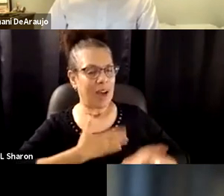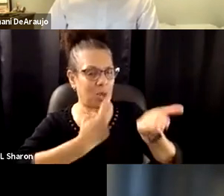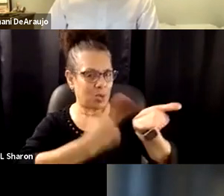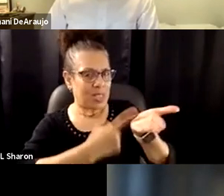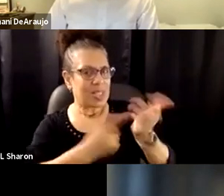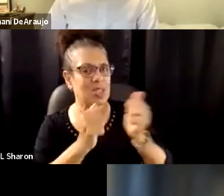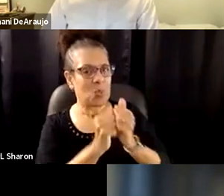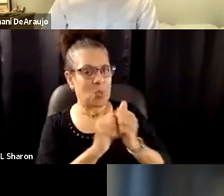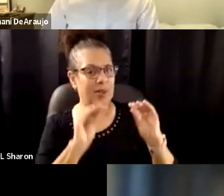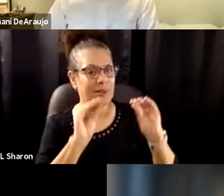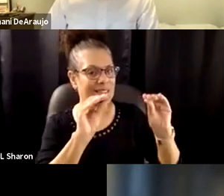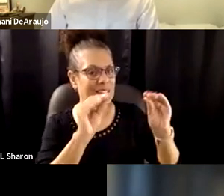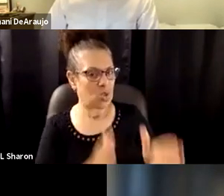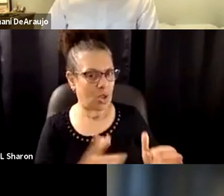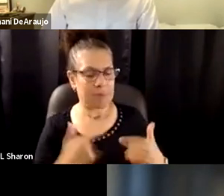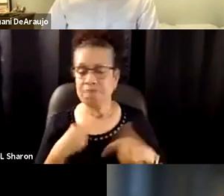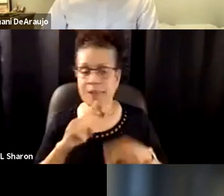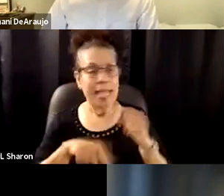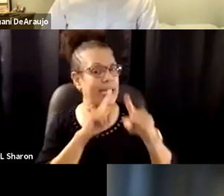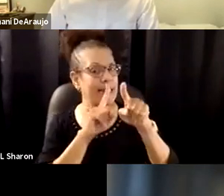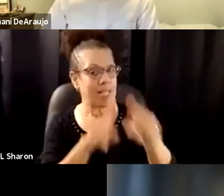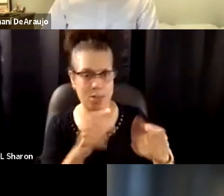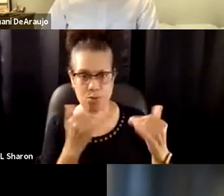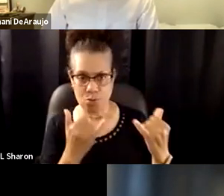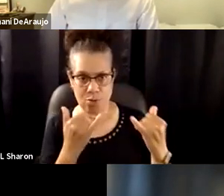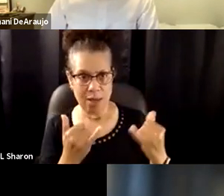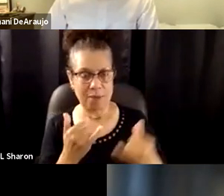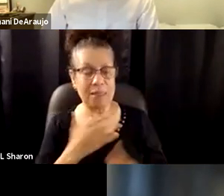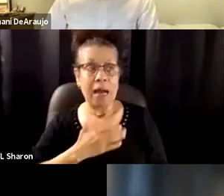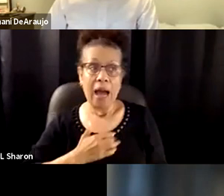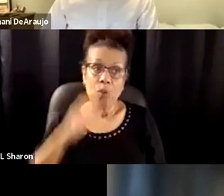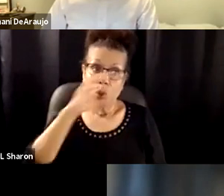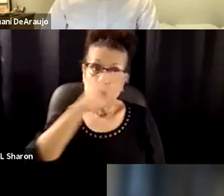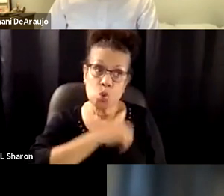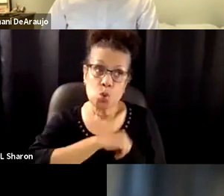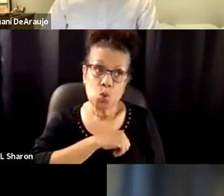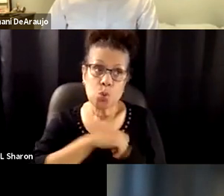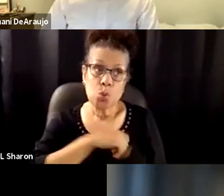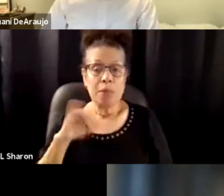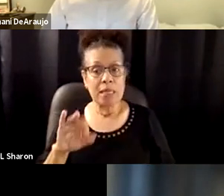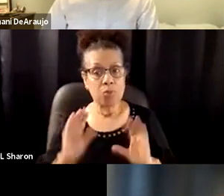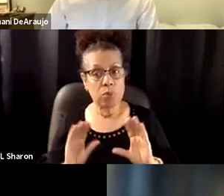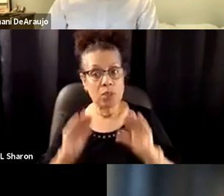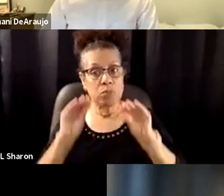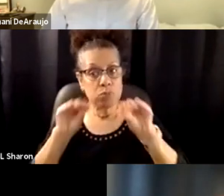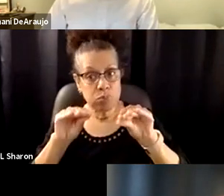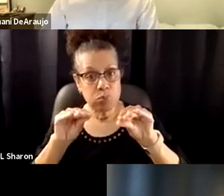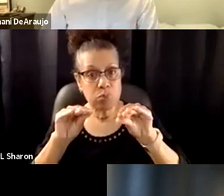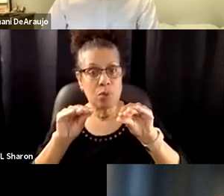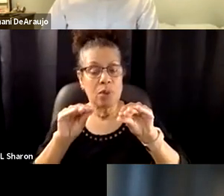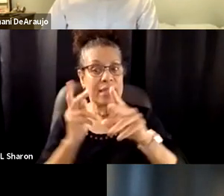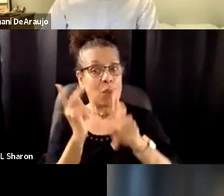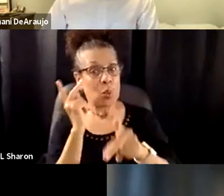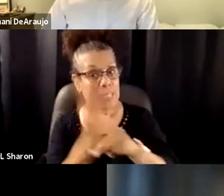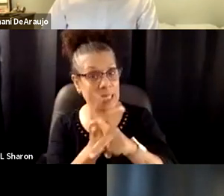so i don't have a definitive answer yet but um my assumption is that we'll make some modifications to windows so they can remain in place but we'll